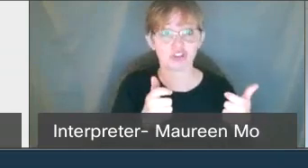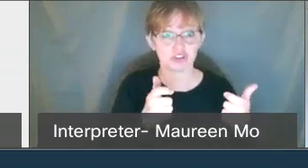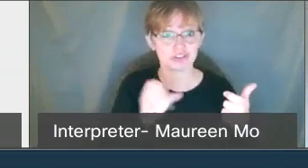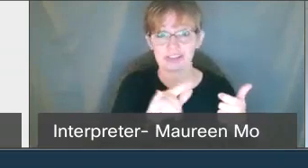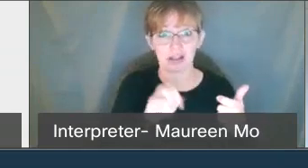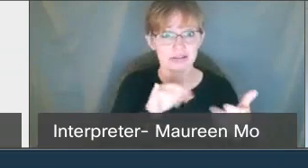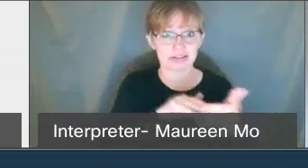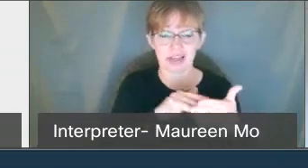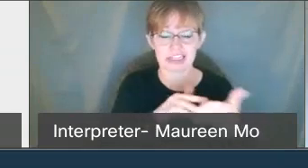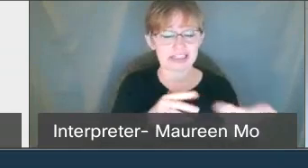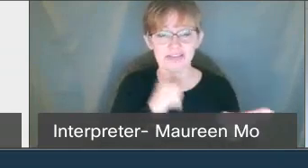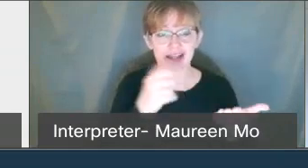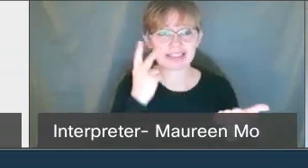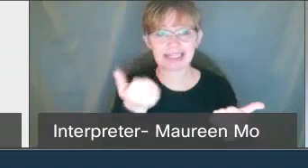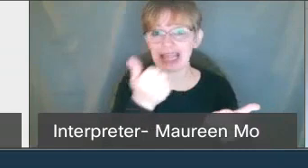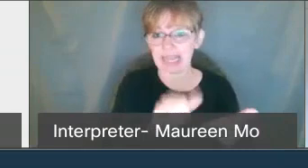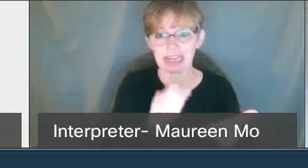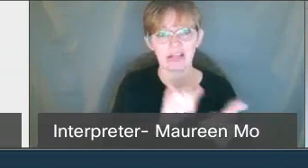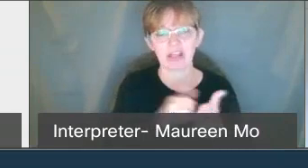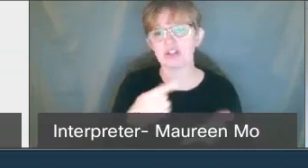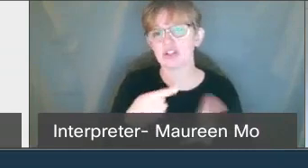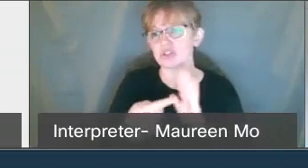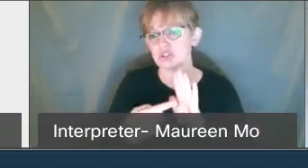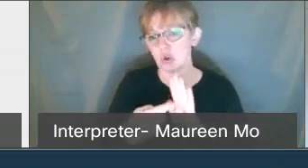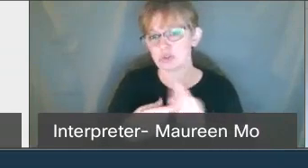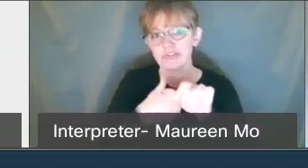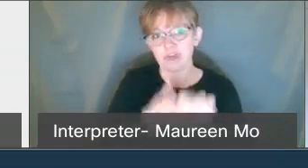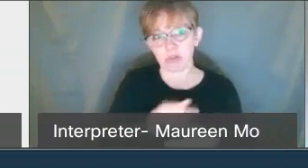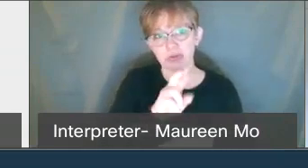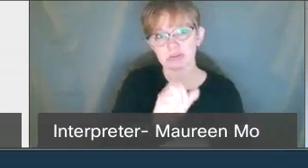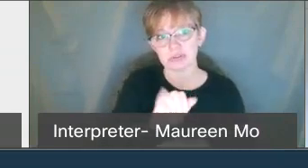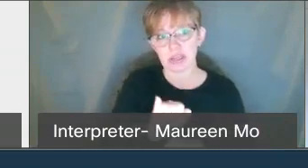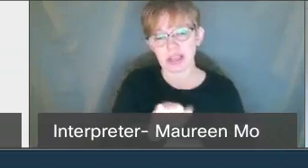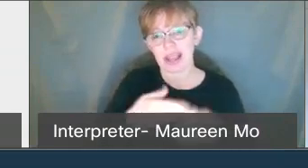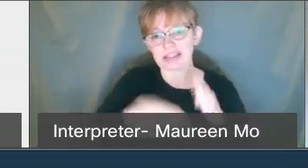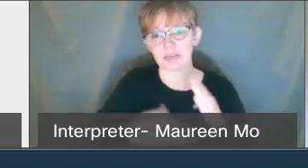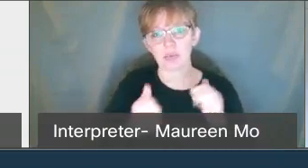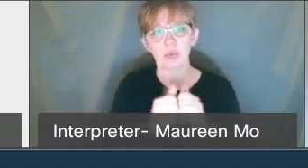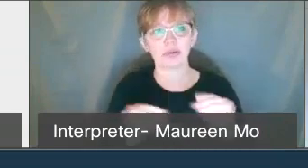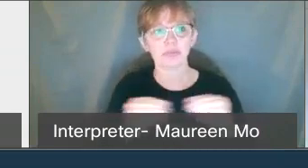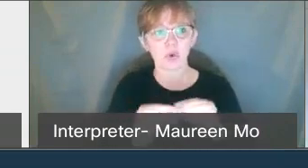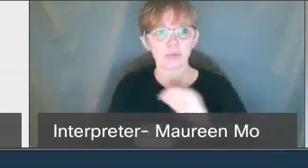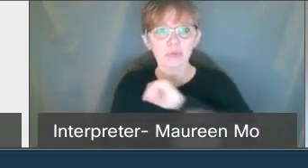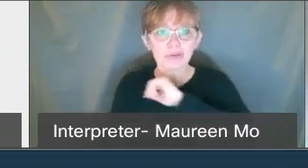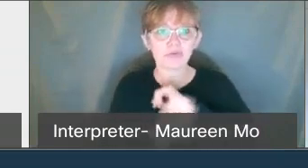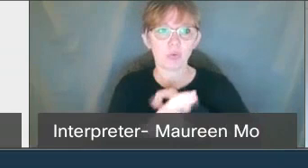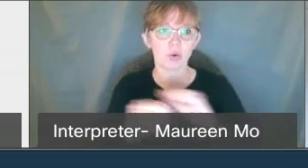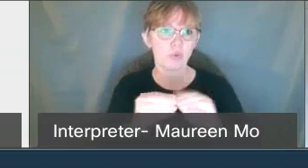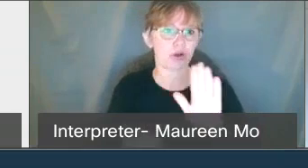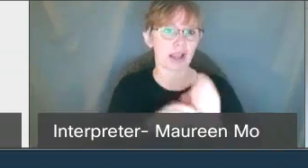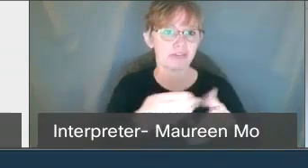where adhering to the risk assessment instruments ended up in more punitive or more negative outcomes for the